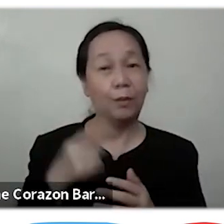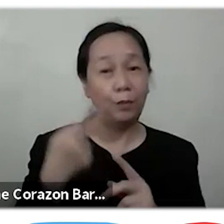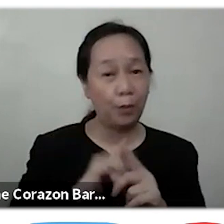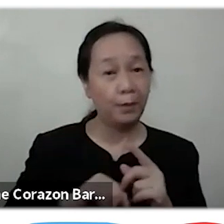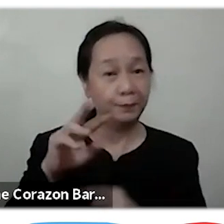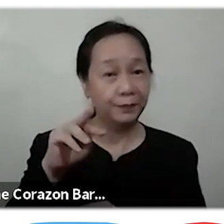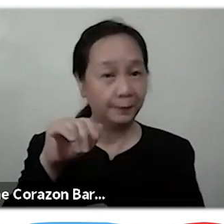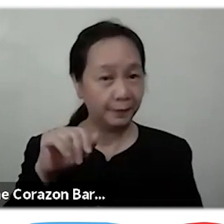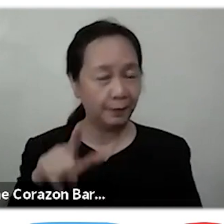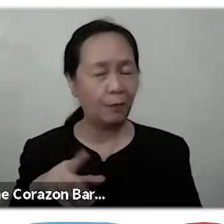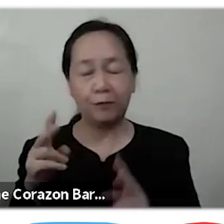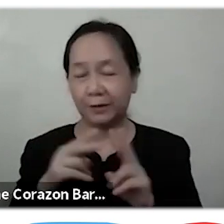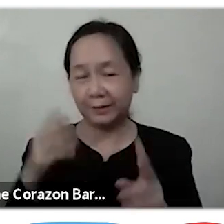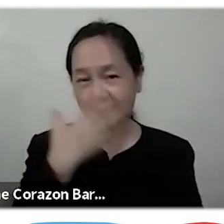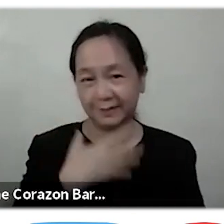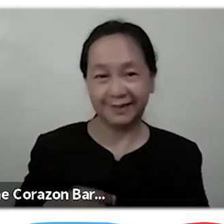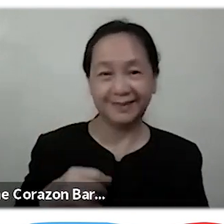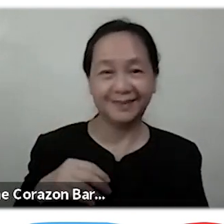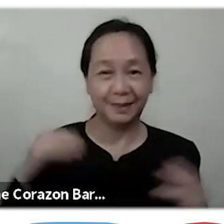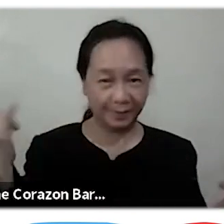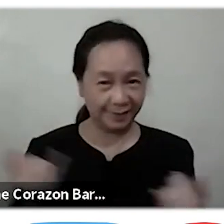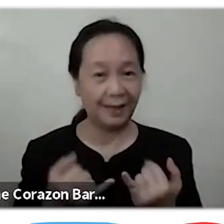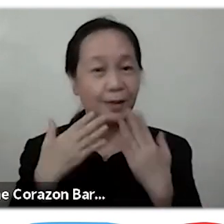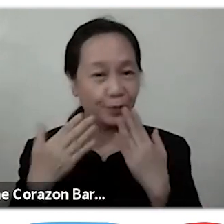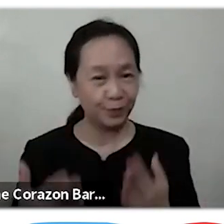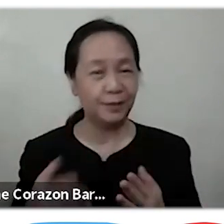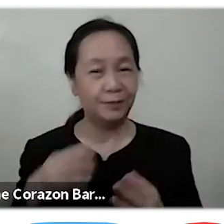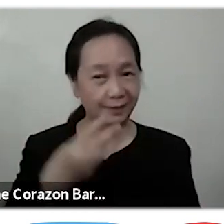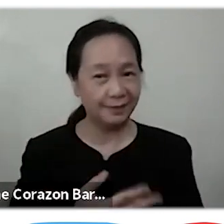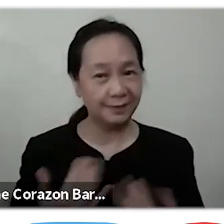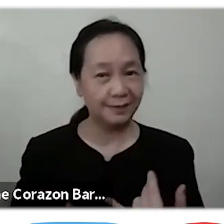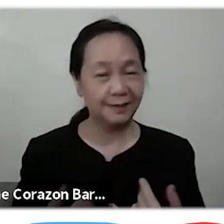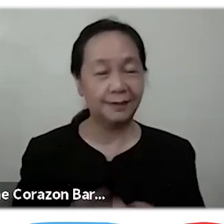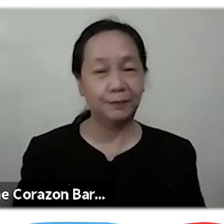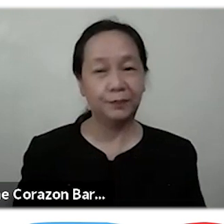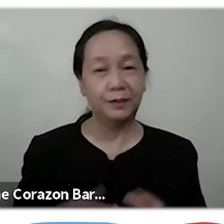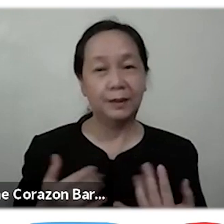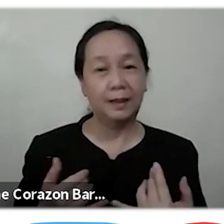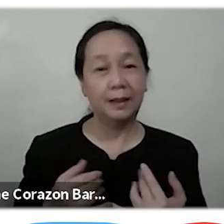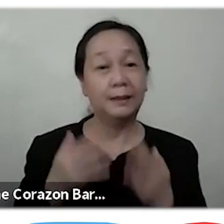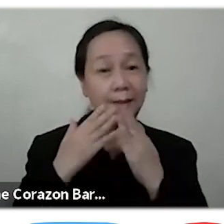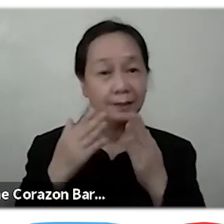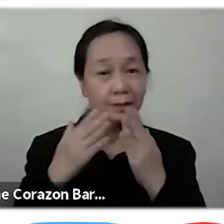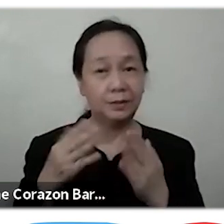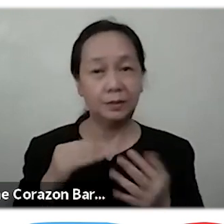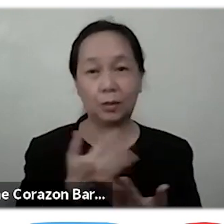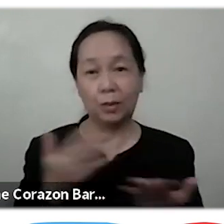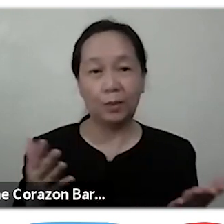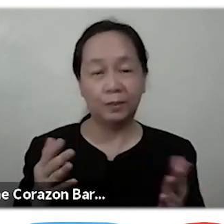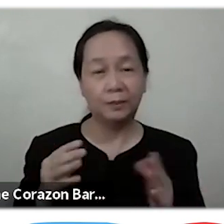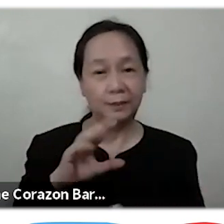lovely introduction. Thank you for having me here today. And firstly, I would like to thank CRCSA and all the partners